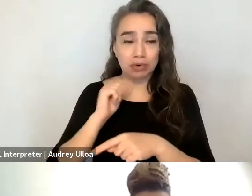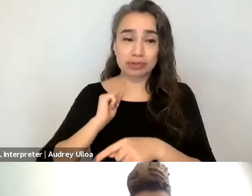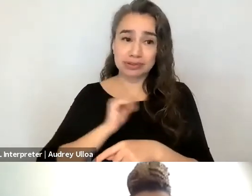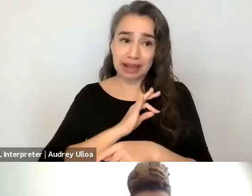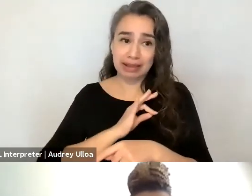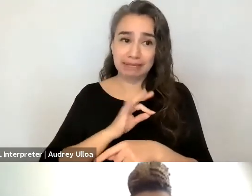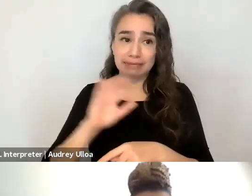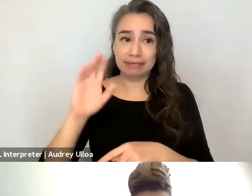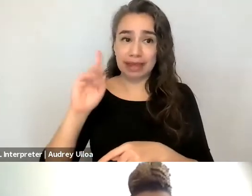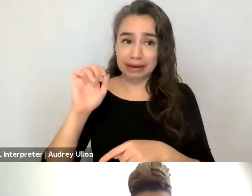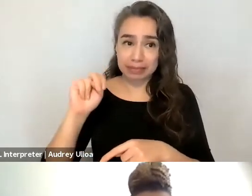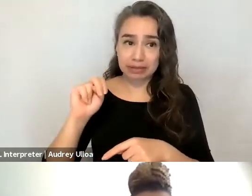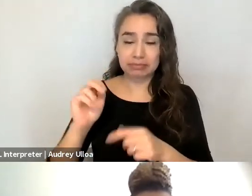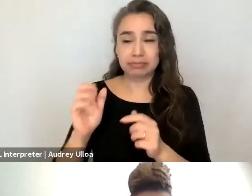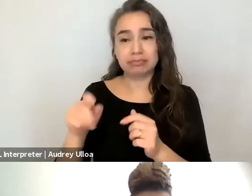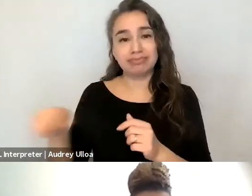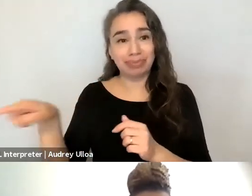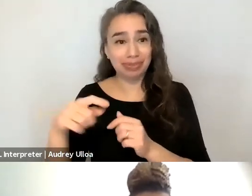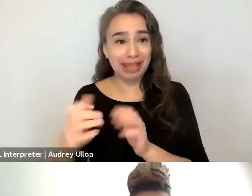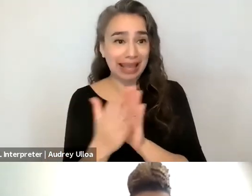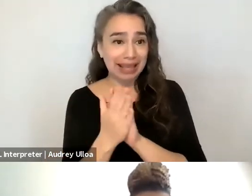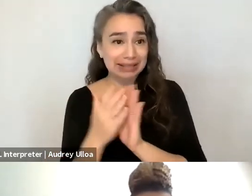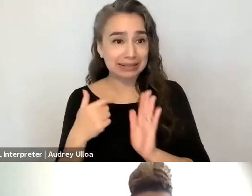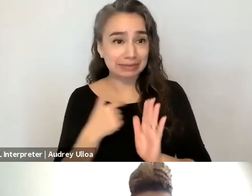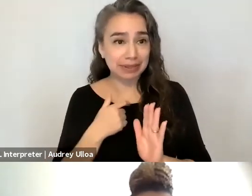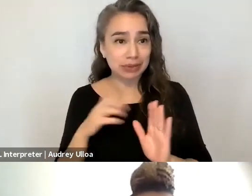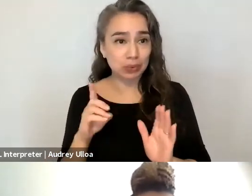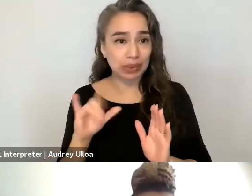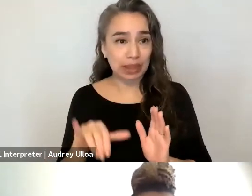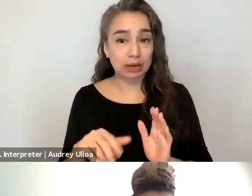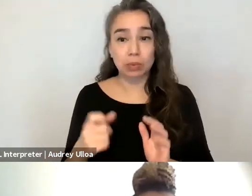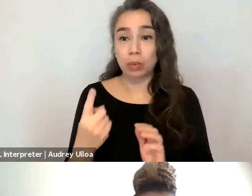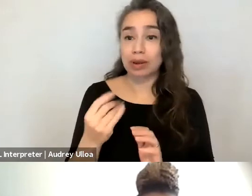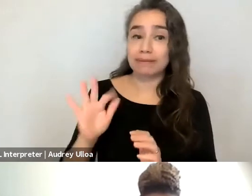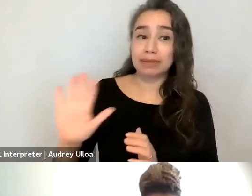asked me to do because one of the school admins